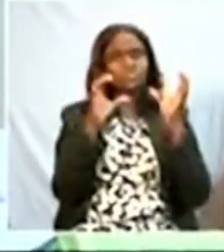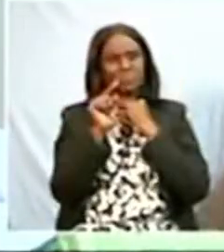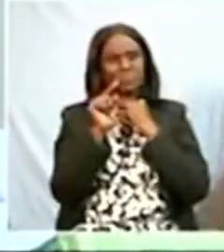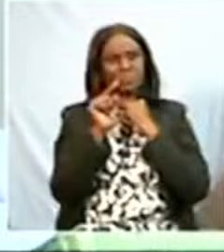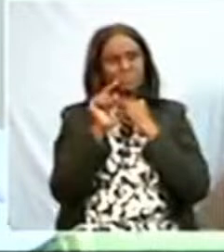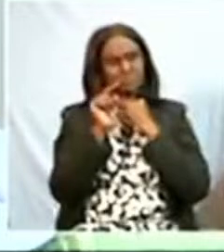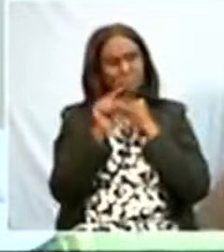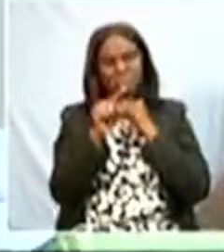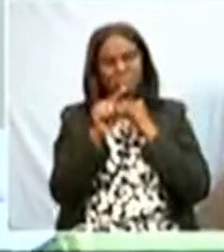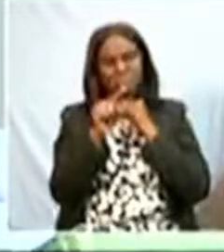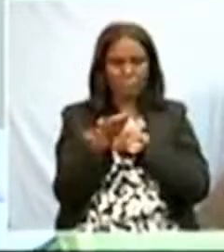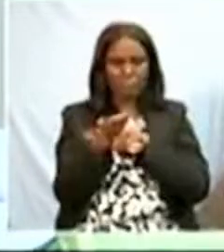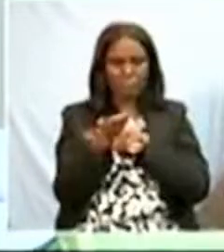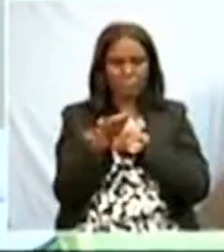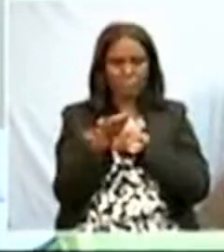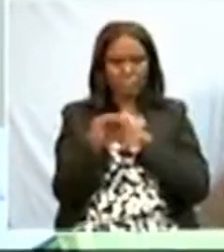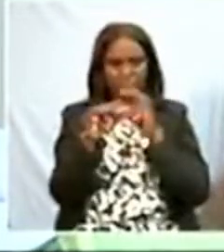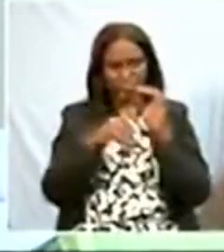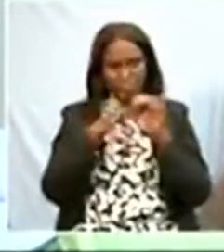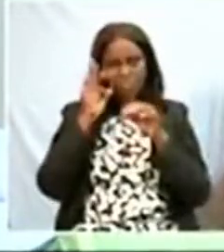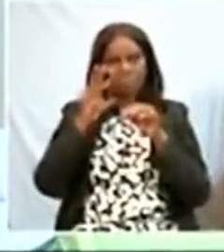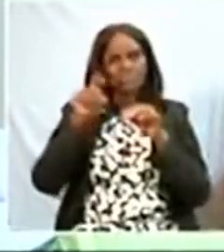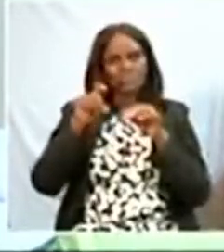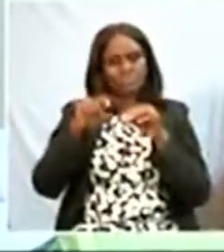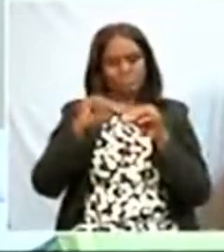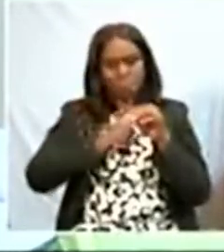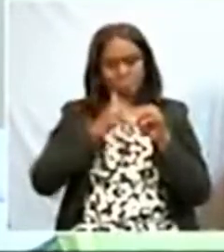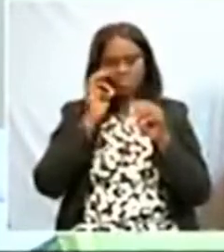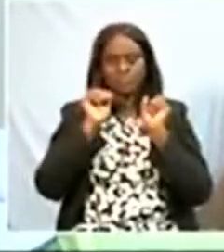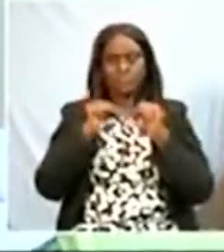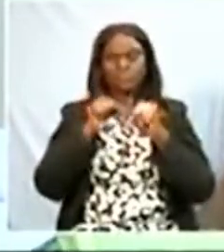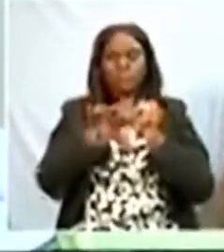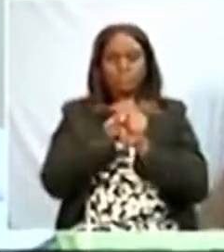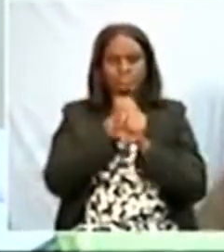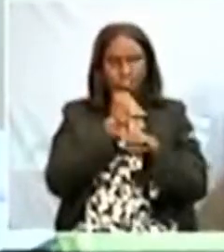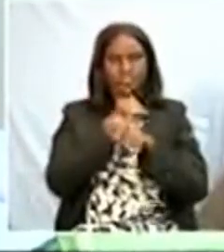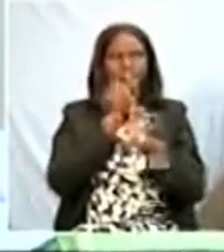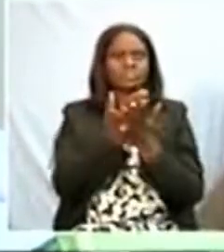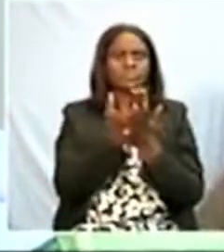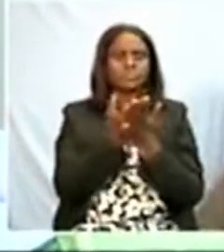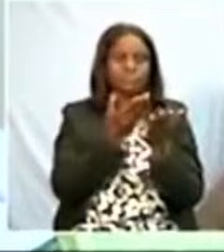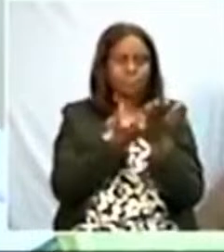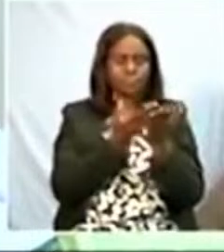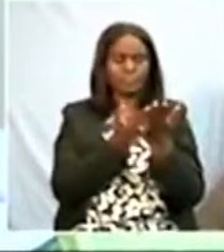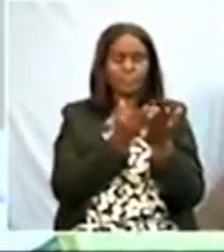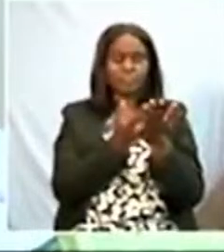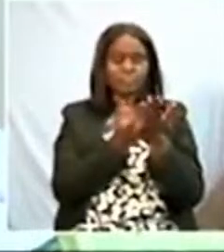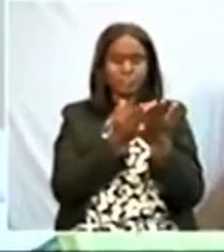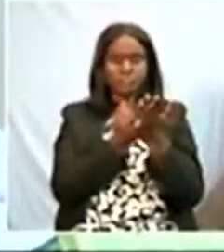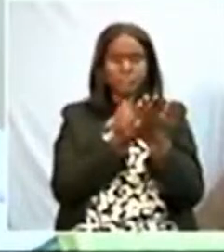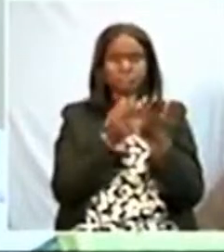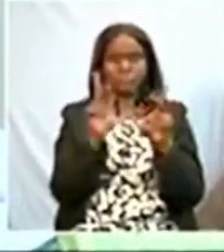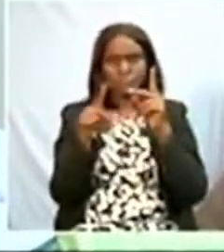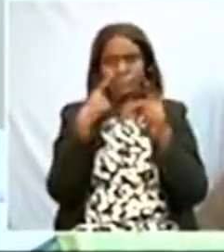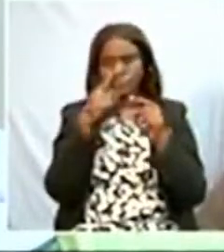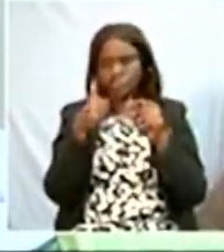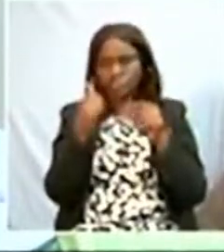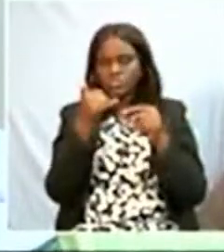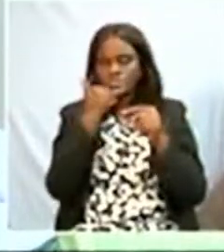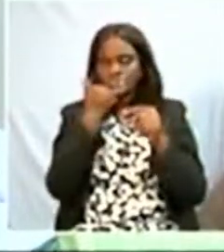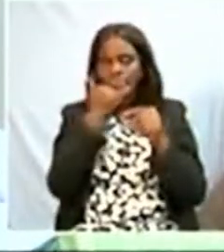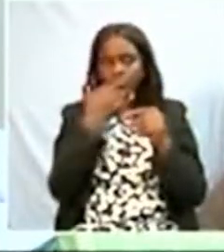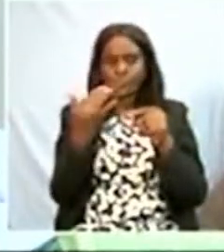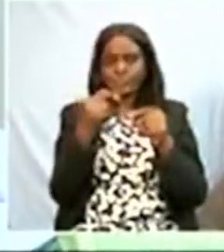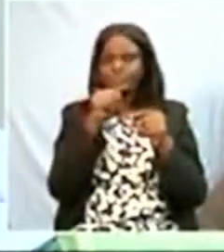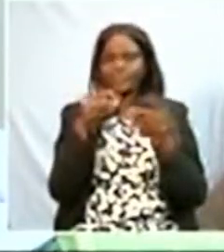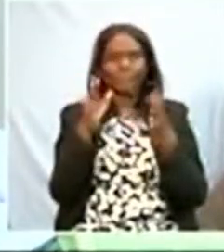to anarchy. So we shall demand so that we make specific recommendations. Those people who are doing wrong things should